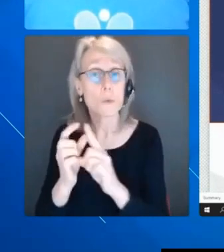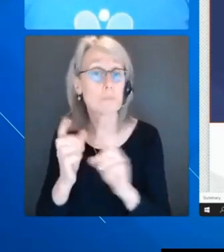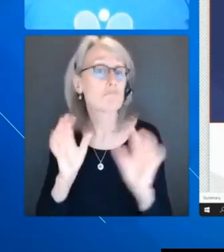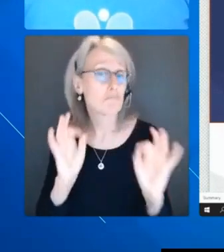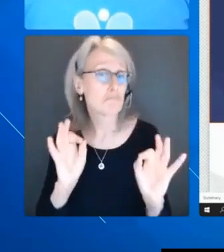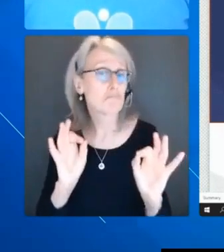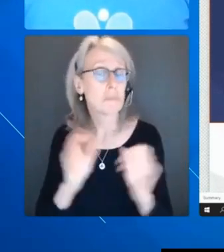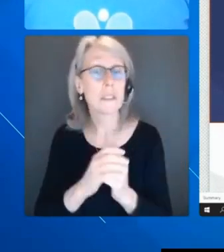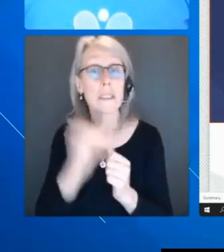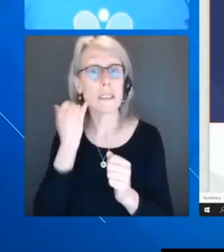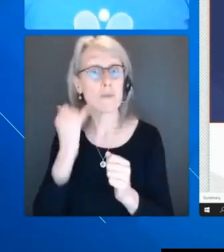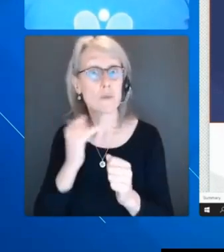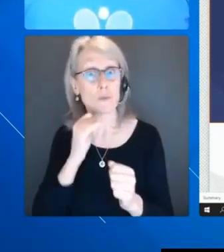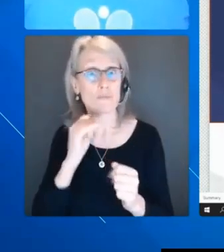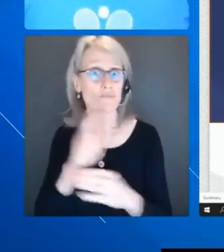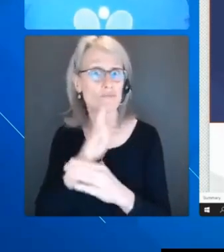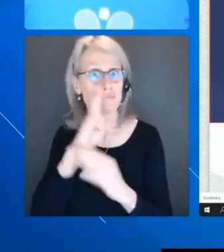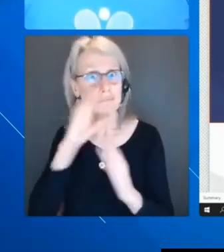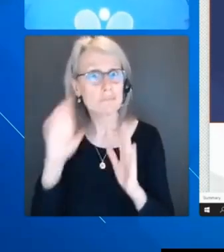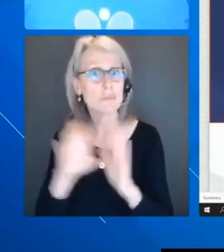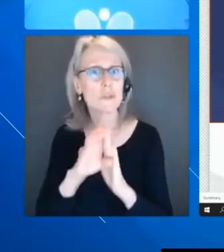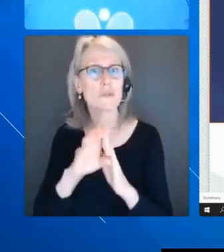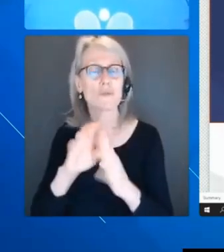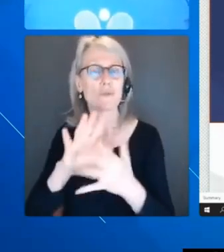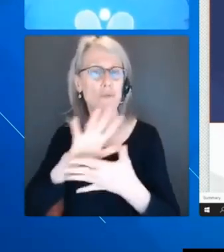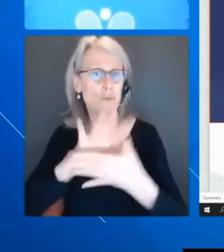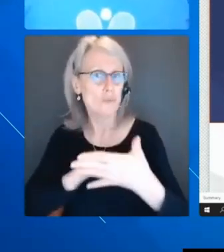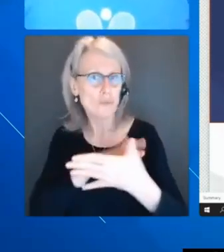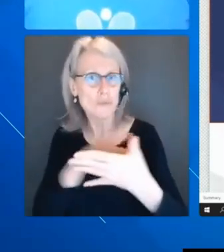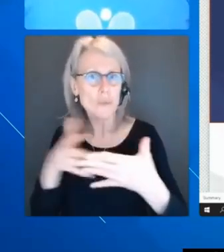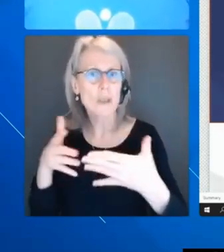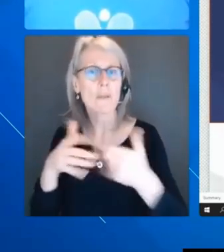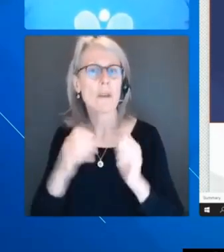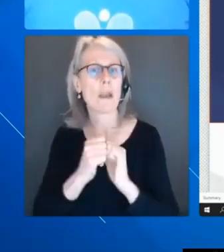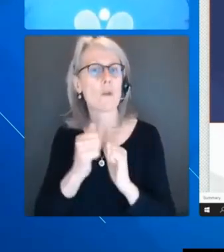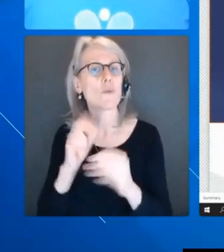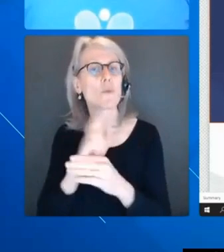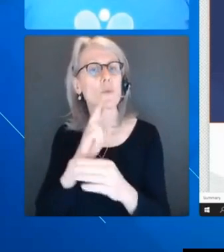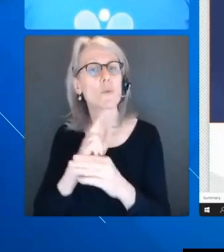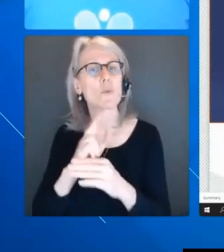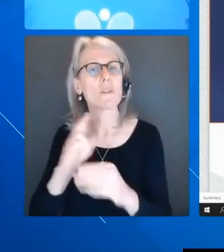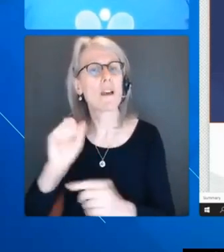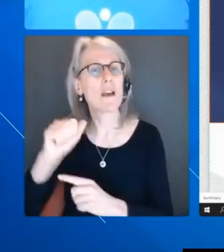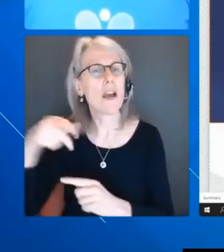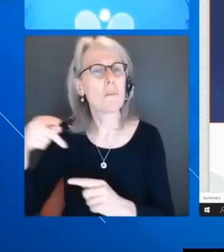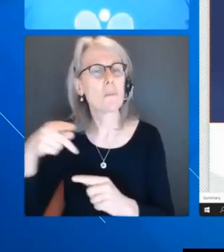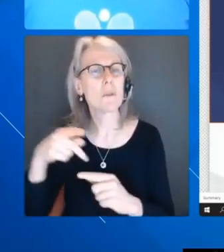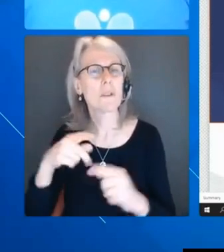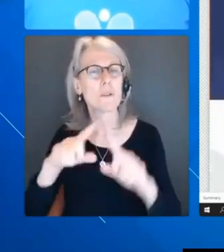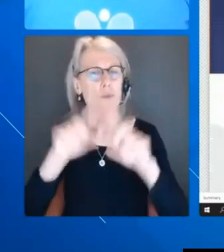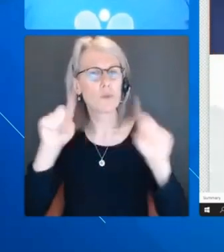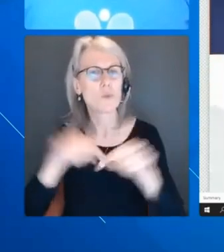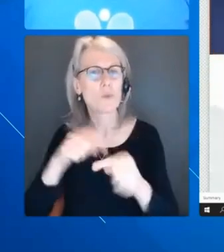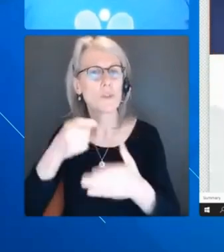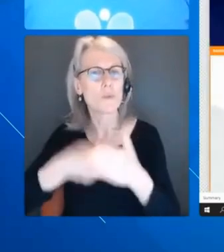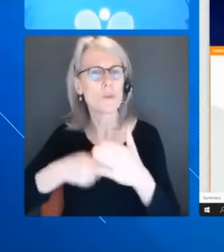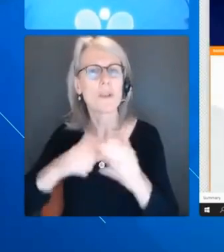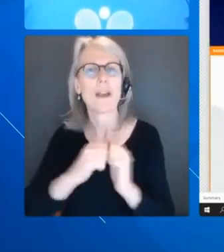are using a graphic or an image, how you can go through and leverage screen readers to be able to describe that.